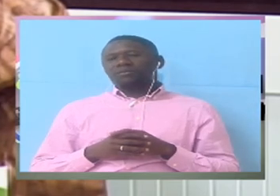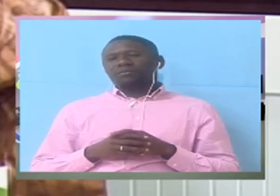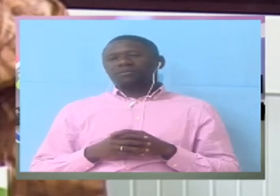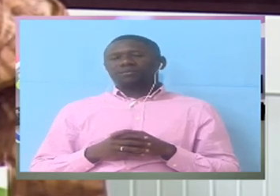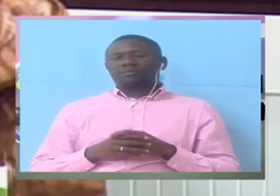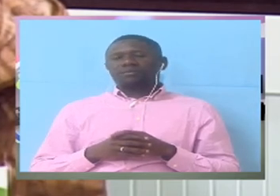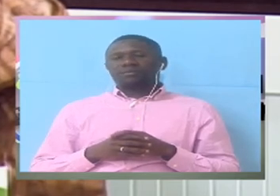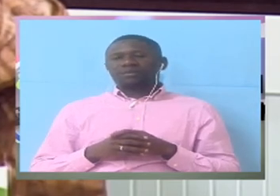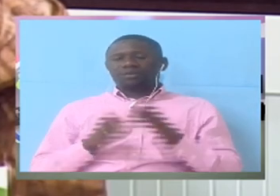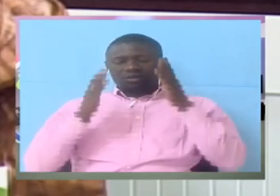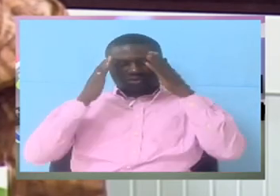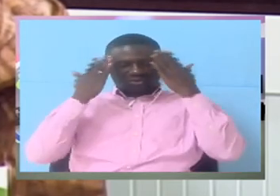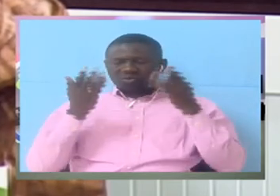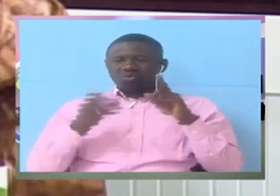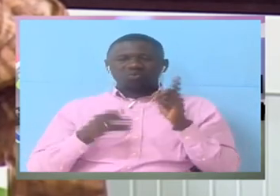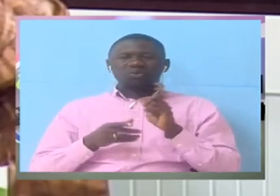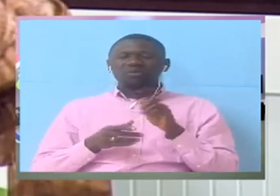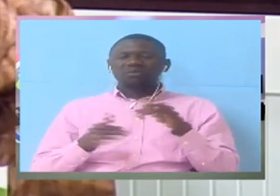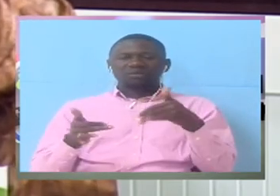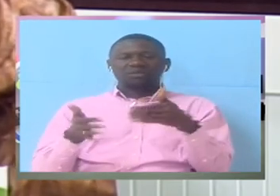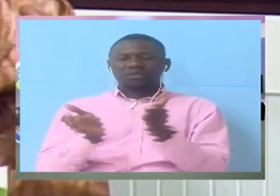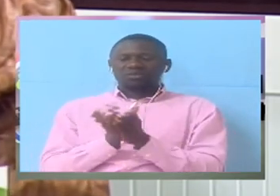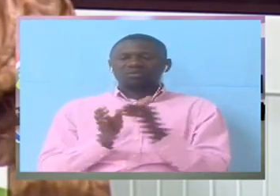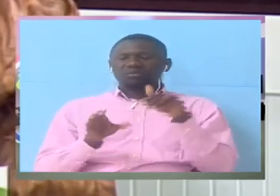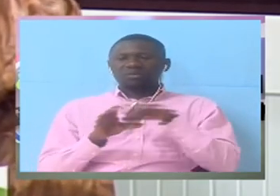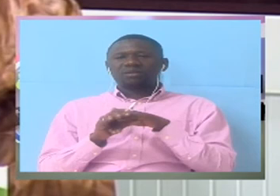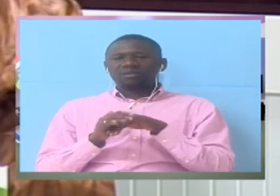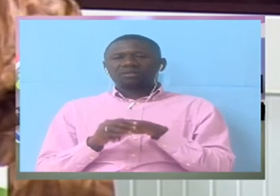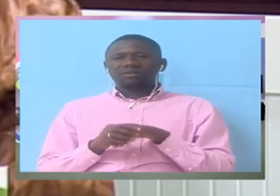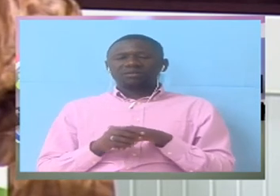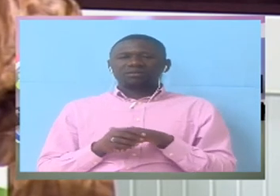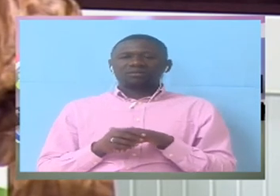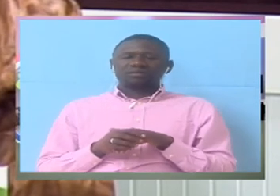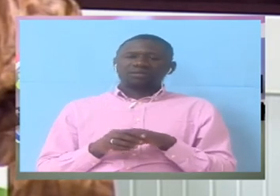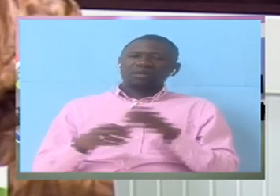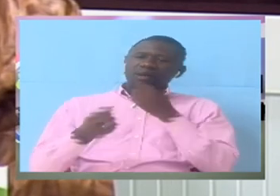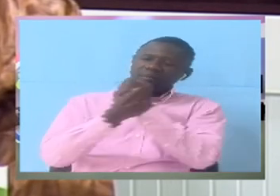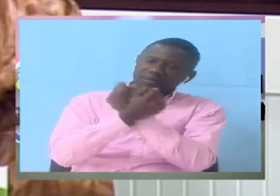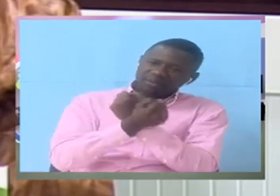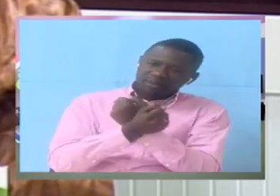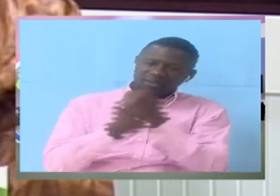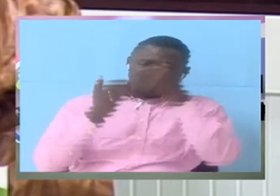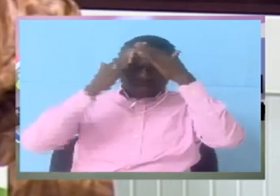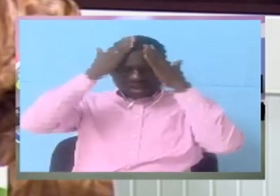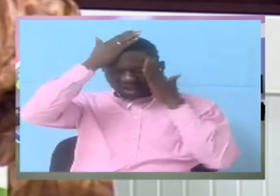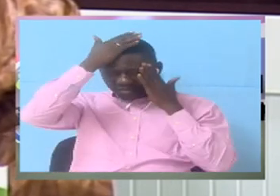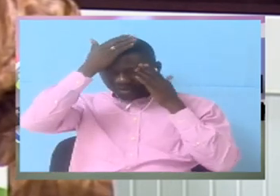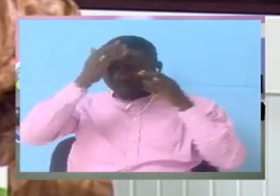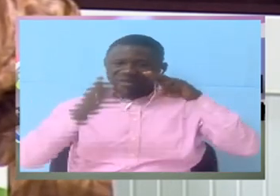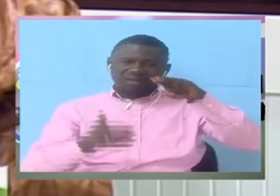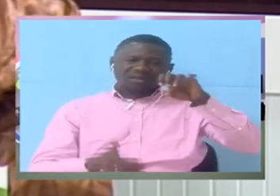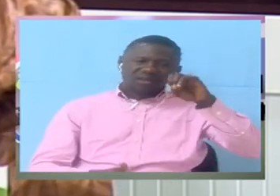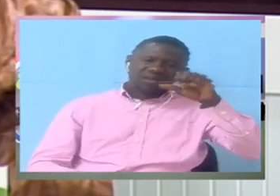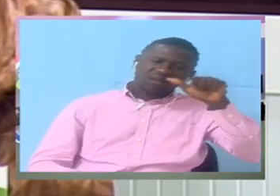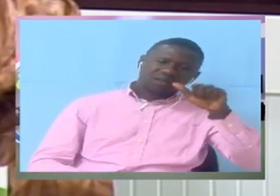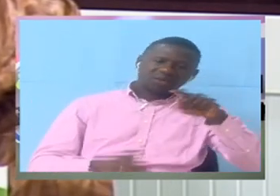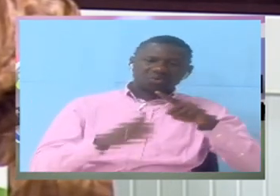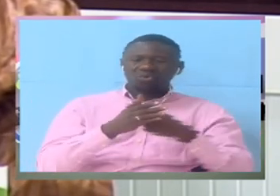Section I don't know what section he belonged to. Prison, army, NIA, or no, police? Prison, soldier. He was a